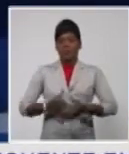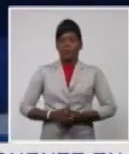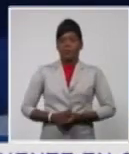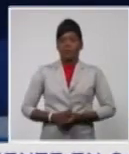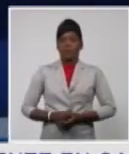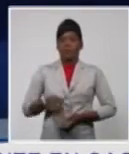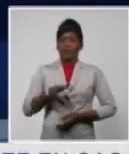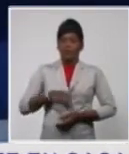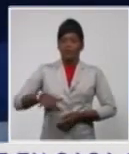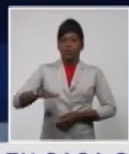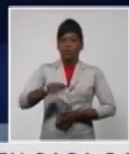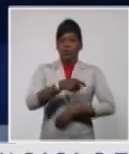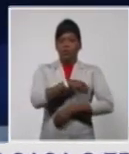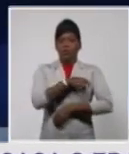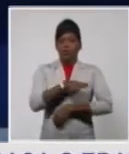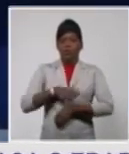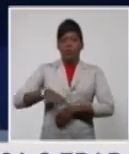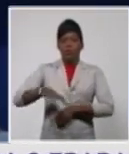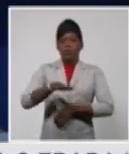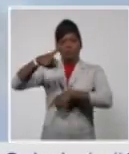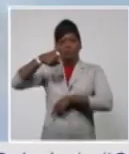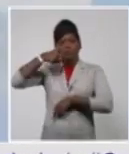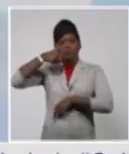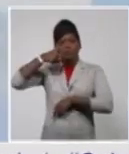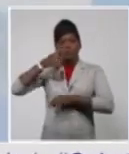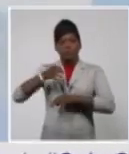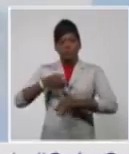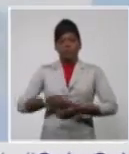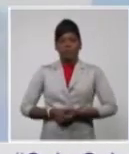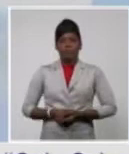this briefing. Today, we report